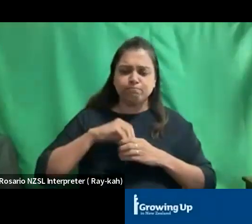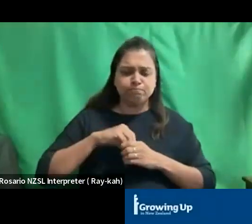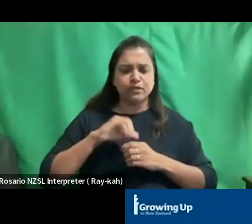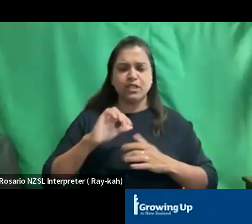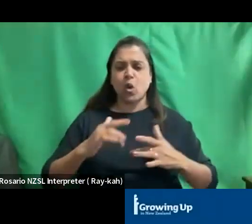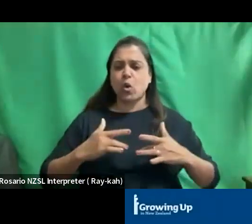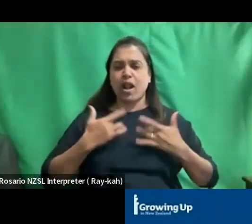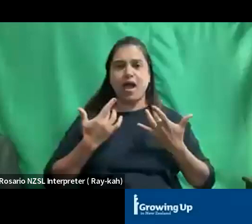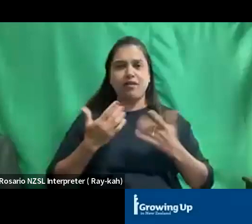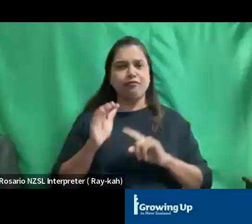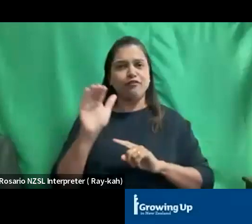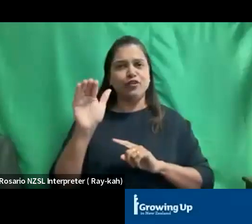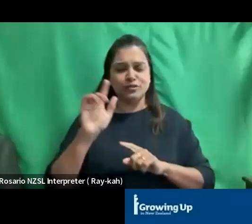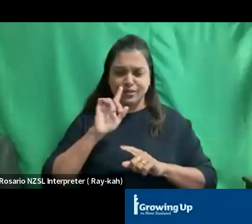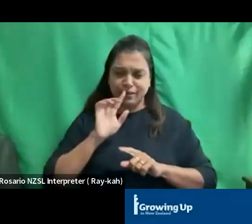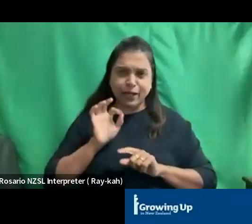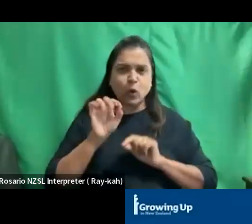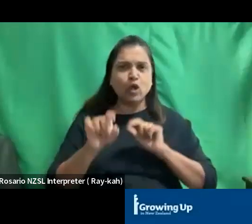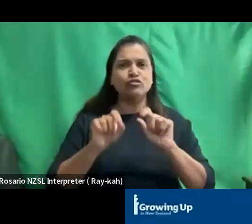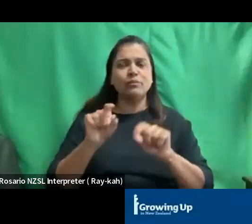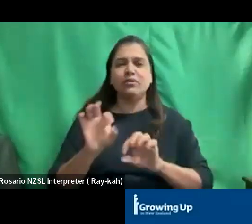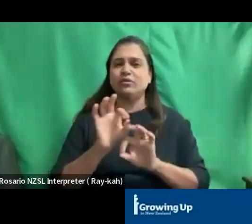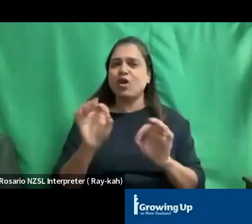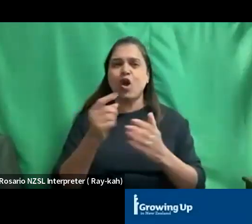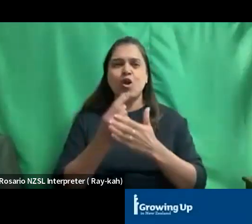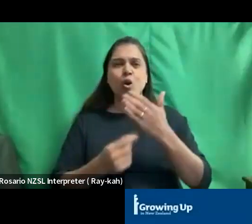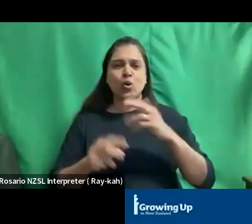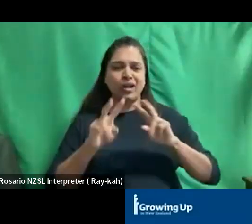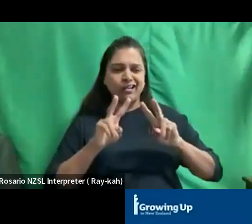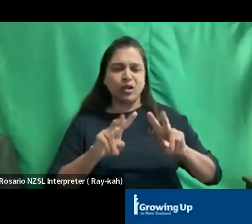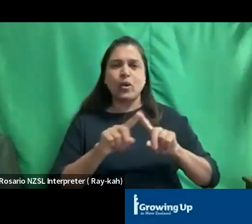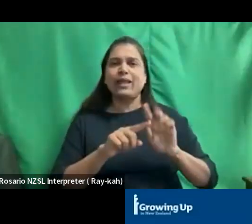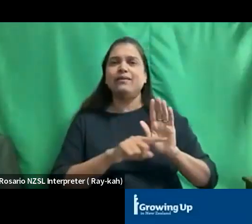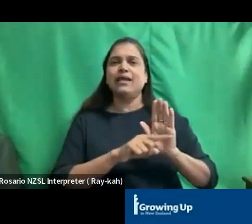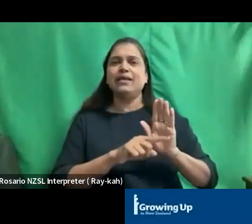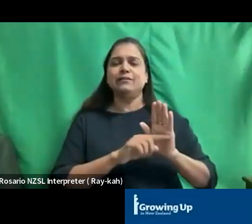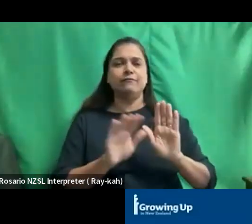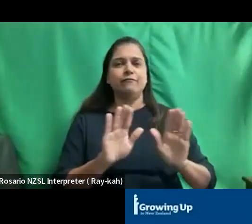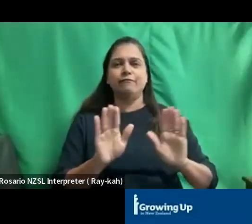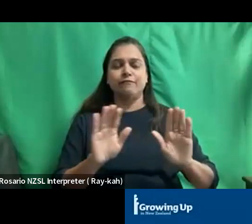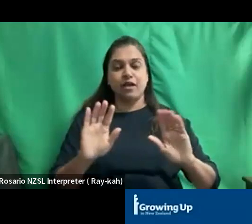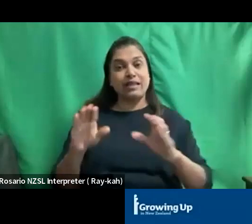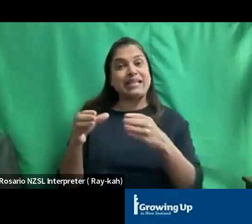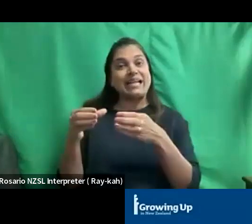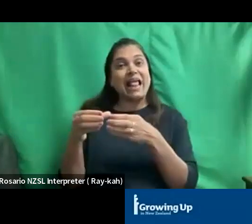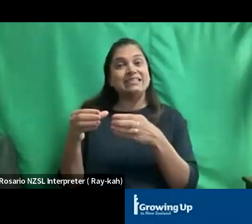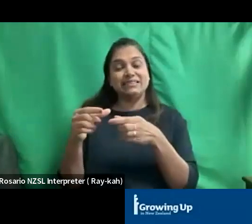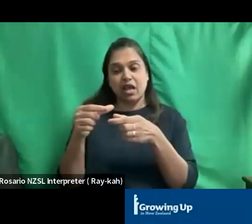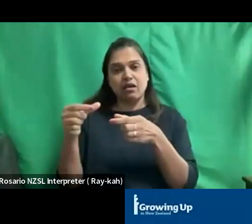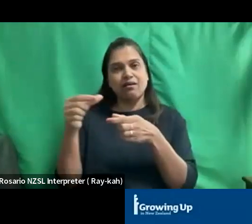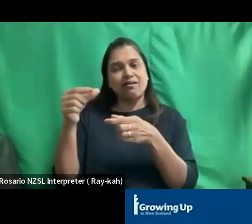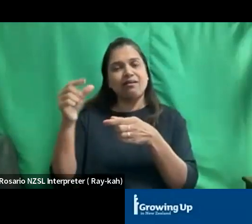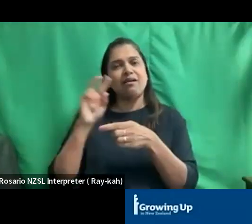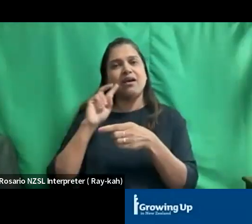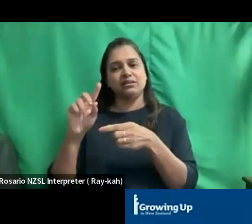contribute. It's really important not to just focus on the negatives. And I think that that clustering effect that I just mentioned really is telling us from a